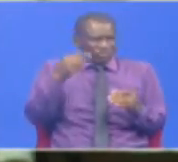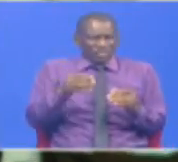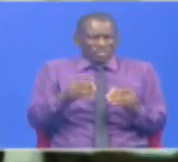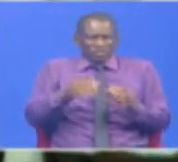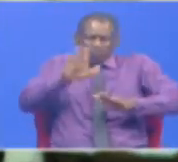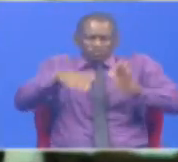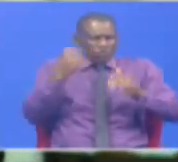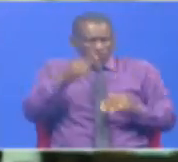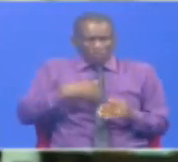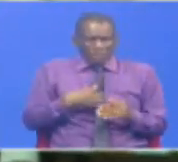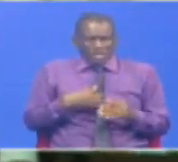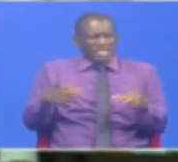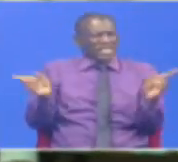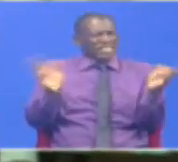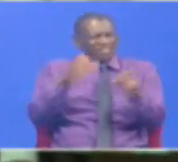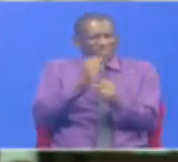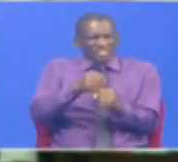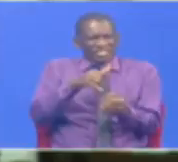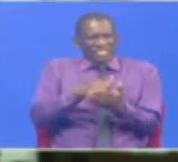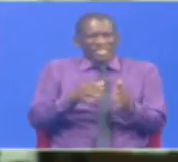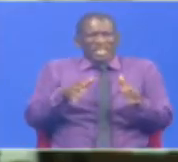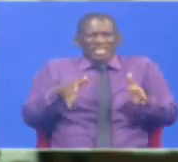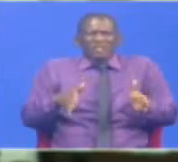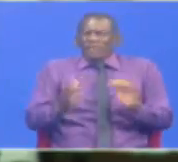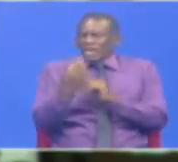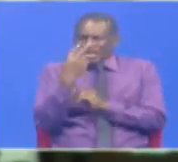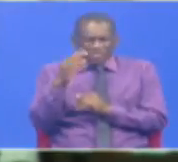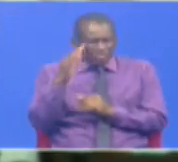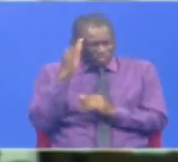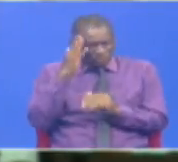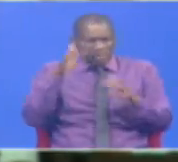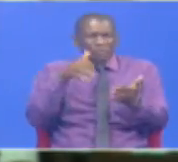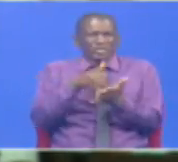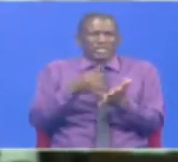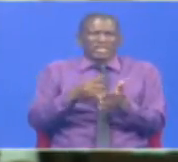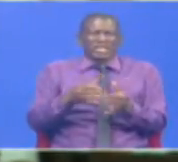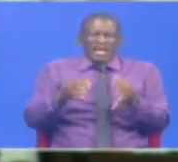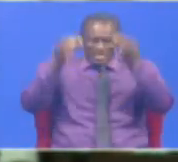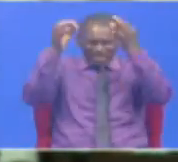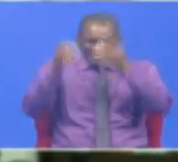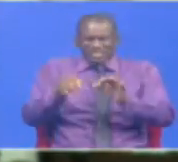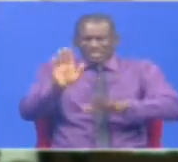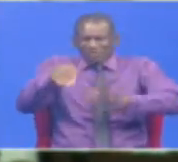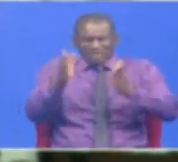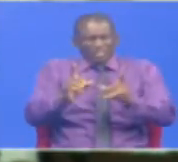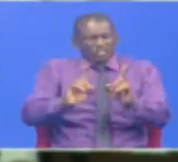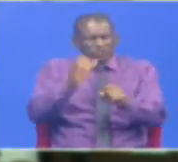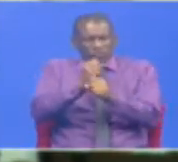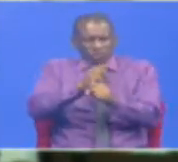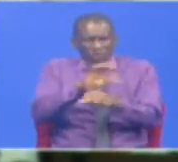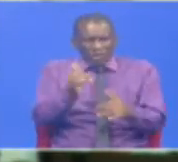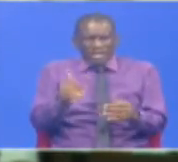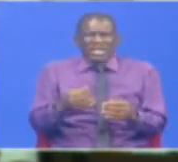the way I honestly envisioned it. So I decided, these guys are letting me down, why can't I just go and do it